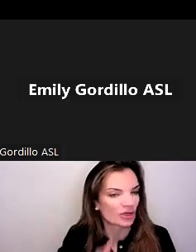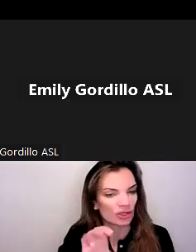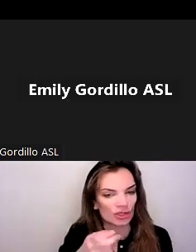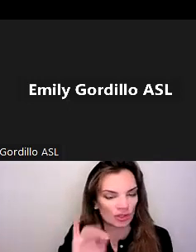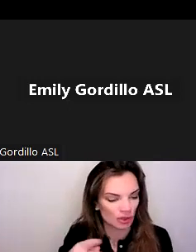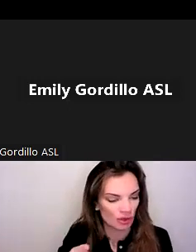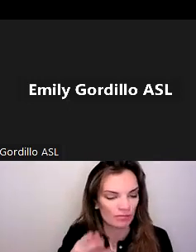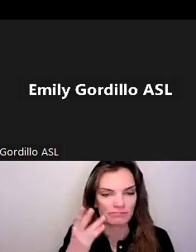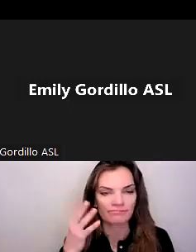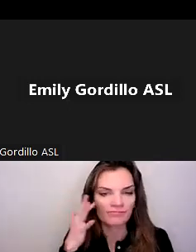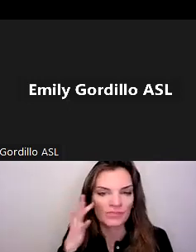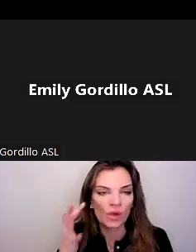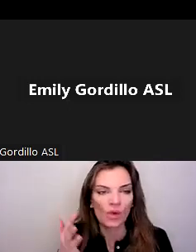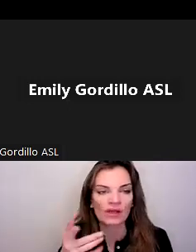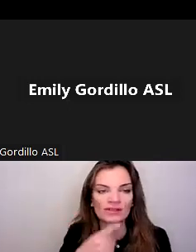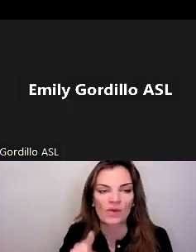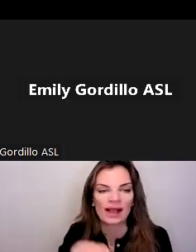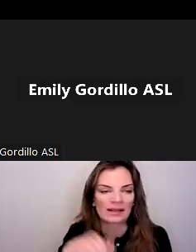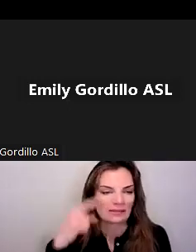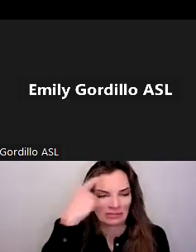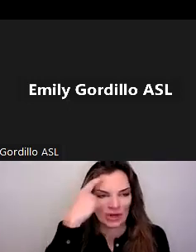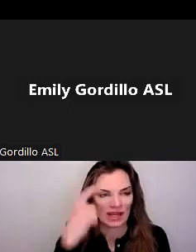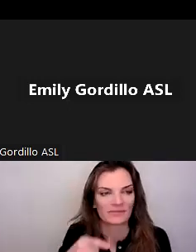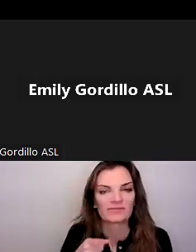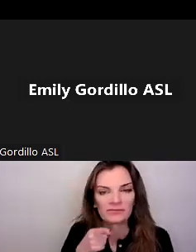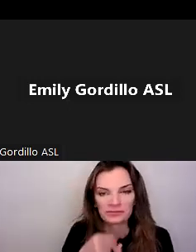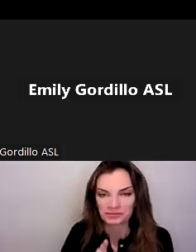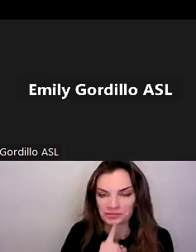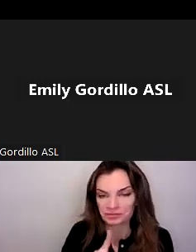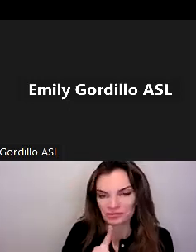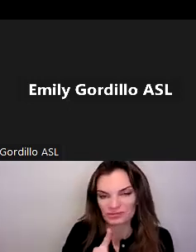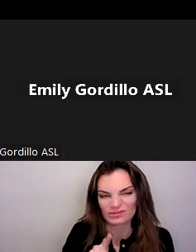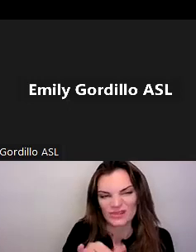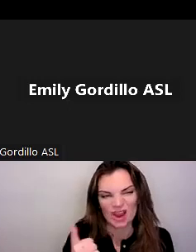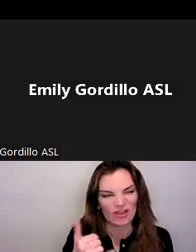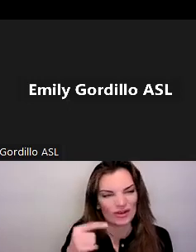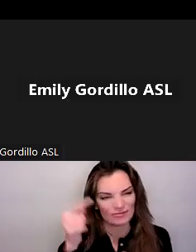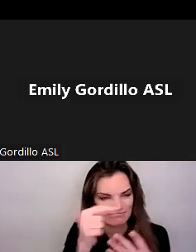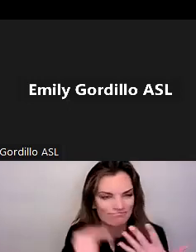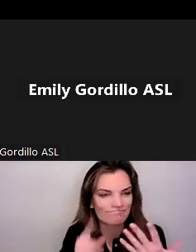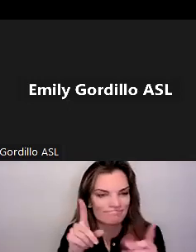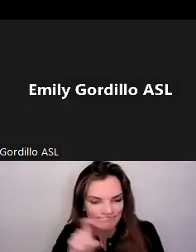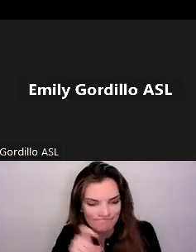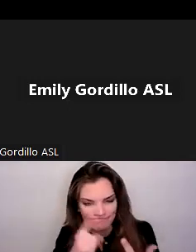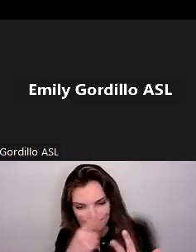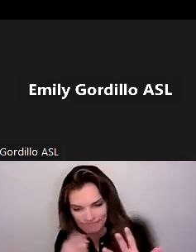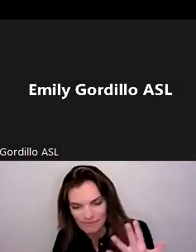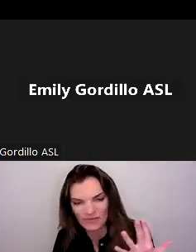abnormal noise that's happening in the brain, then there's going to be other kind of layers to that exam. If somebody has balance problems, then